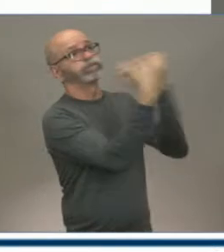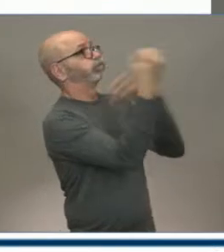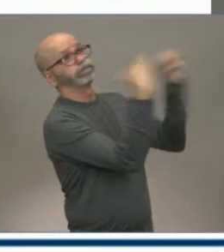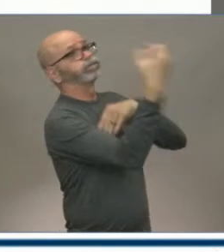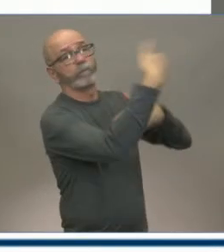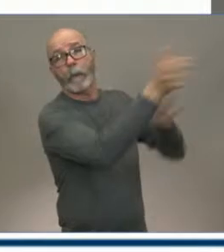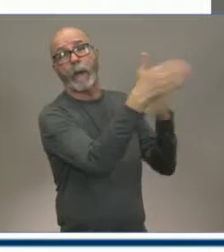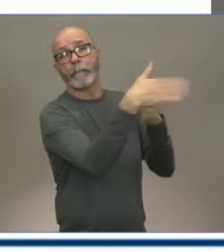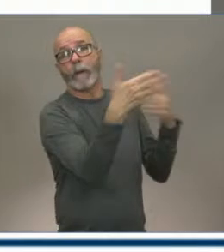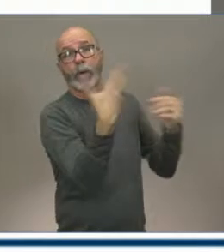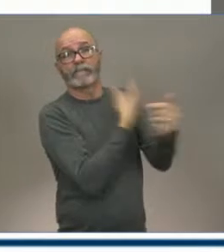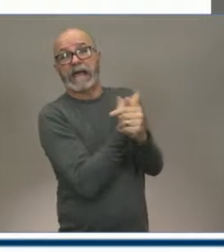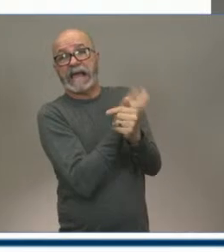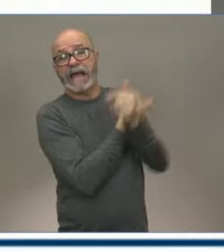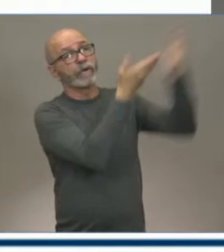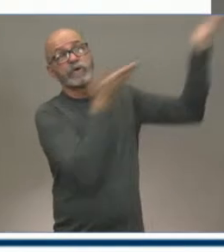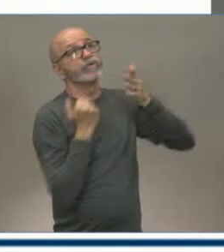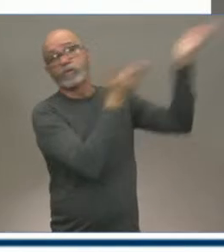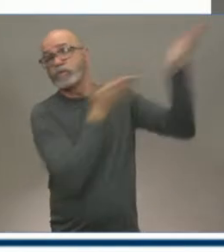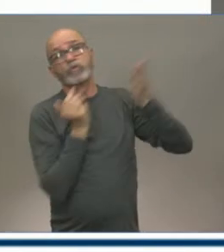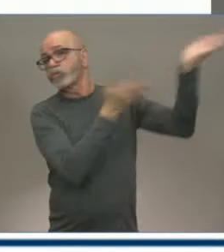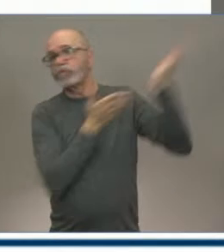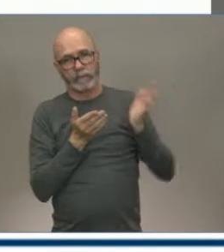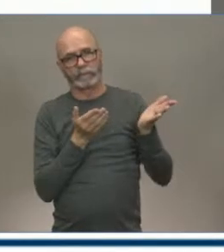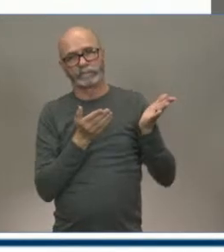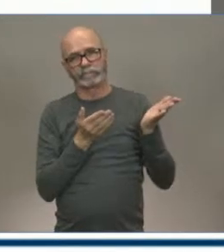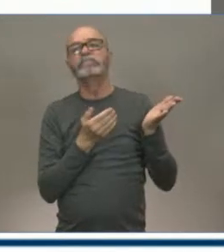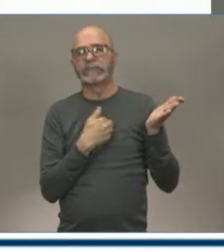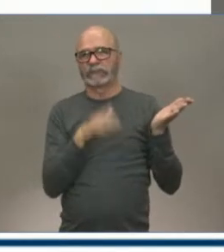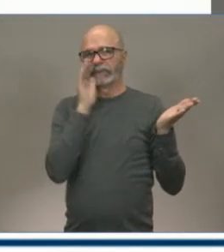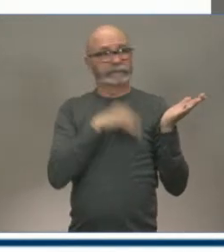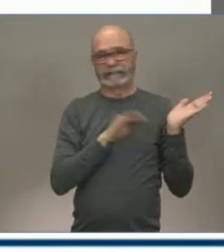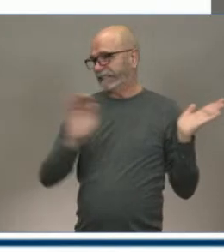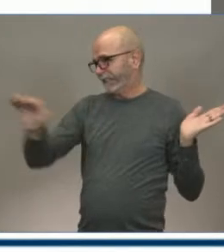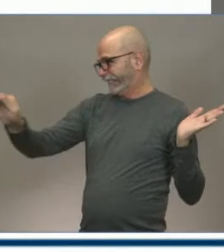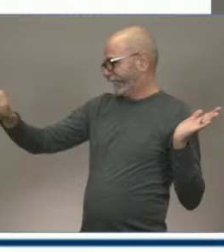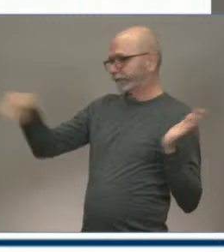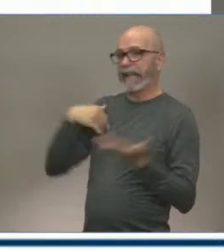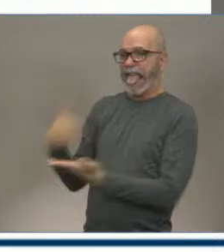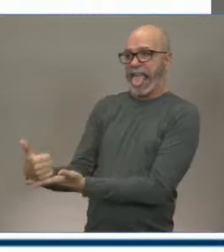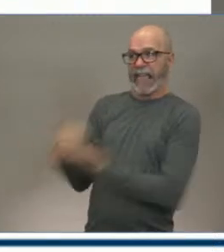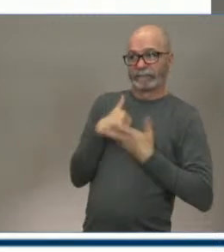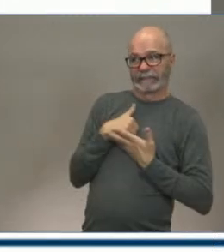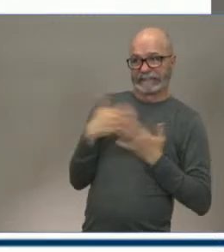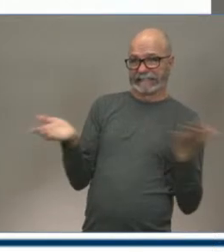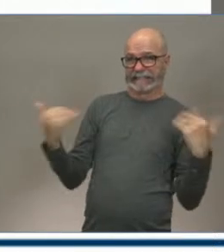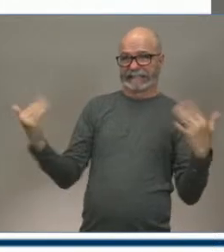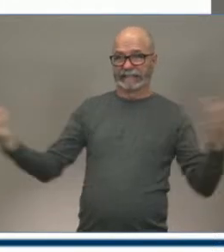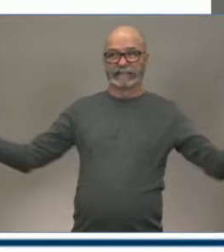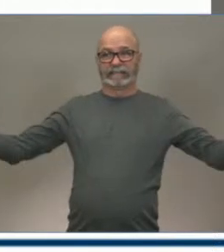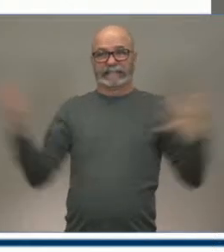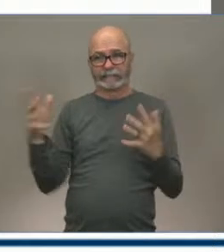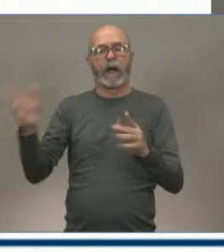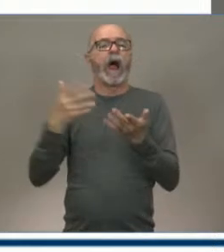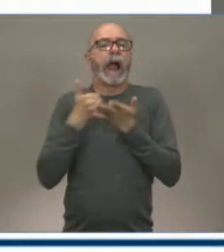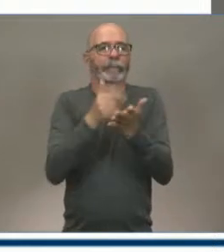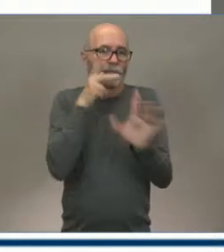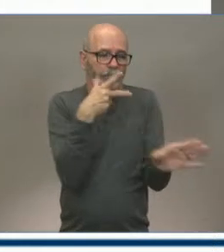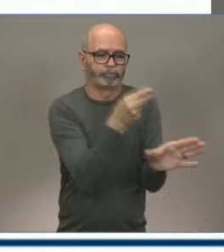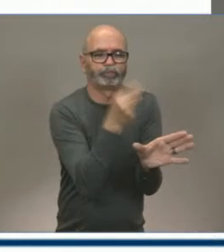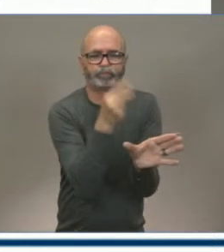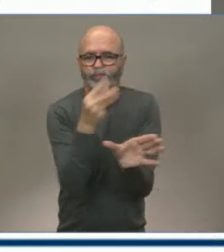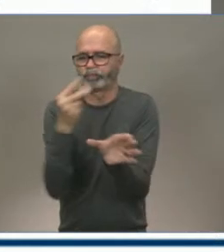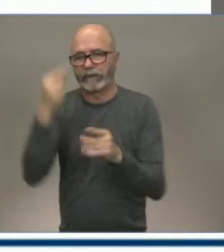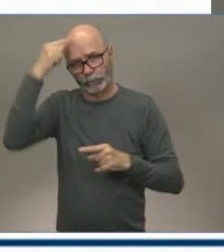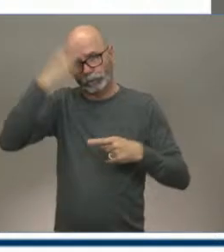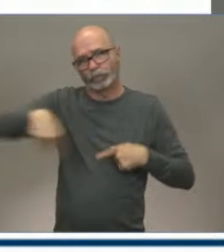have we'll need their support to be able to do community clinics across the province. But we need to start the discussion with